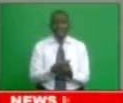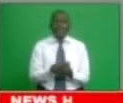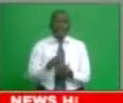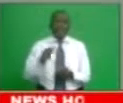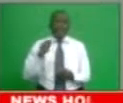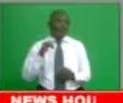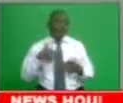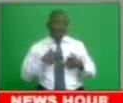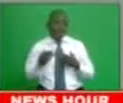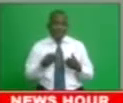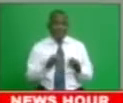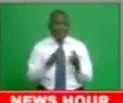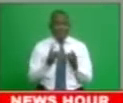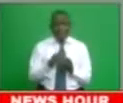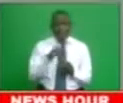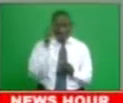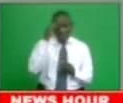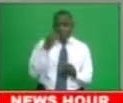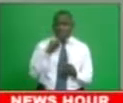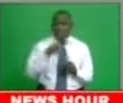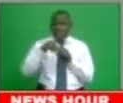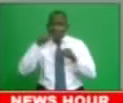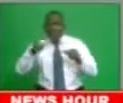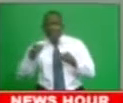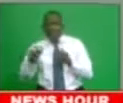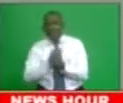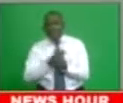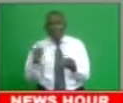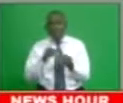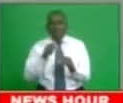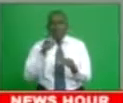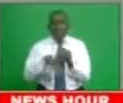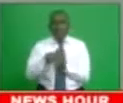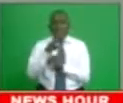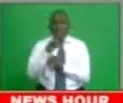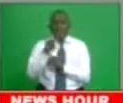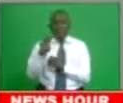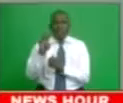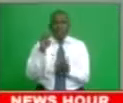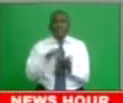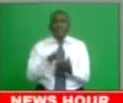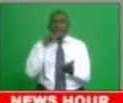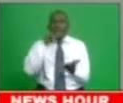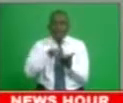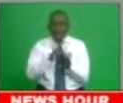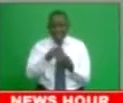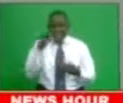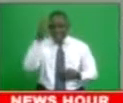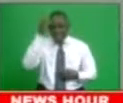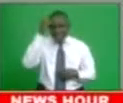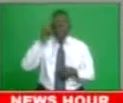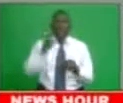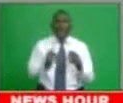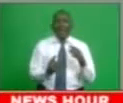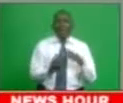Department of the Ministry of Food and Agriculture has destroyed over 74,000 birds. The deadly disease, which hit five